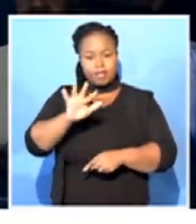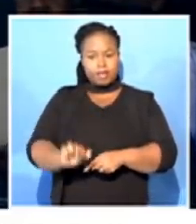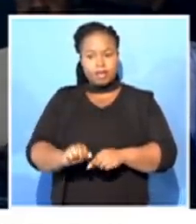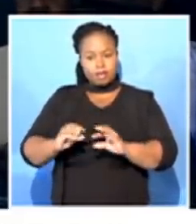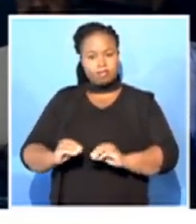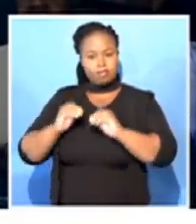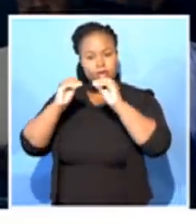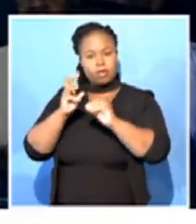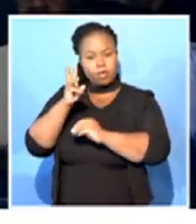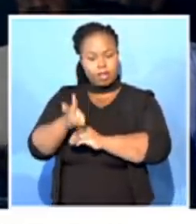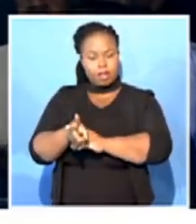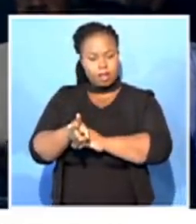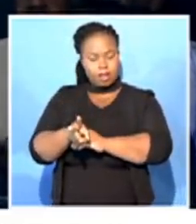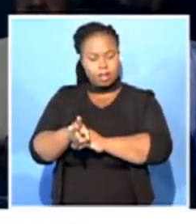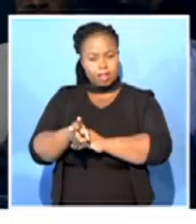all that will advance the republic